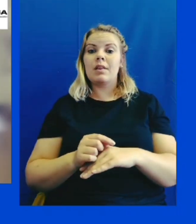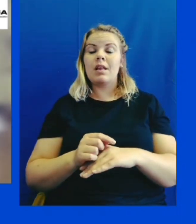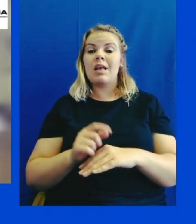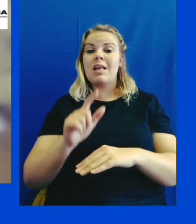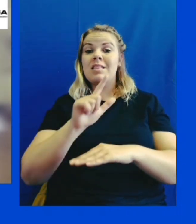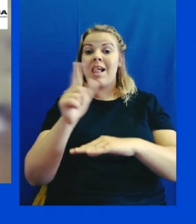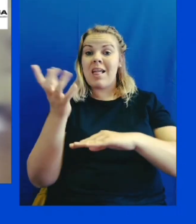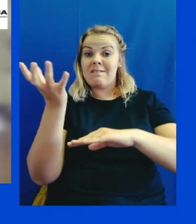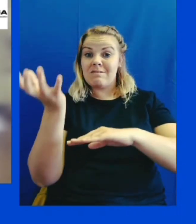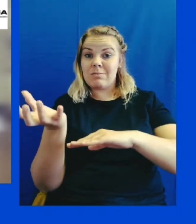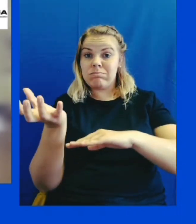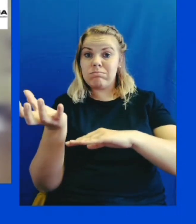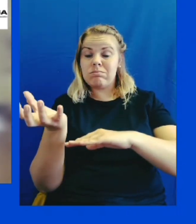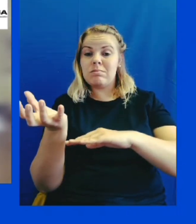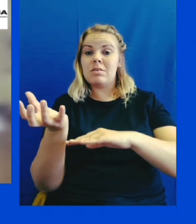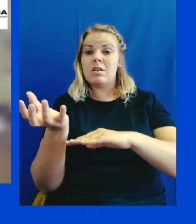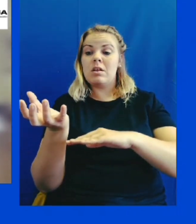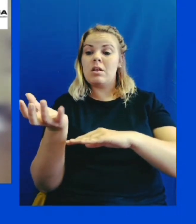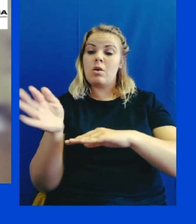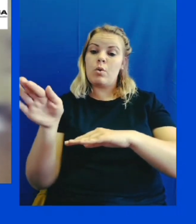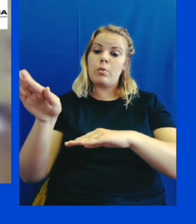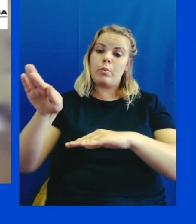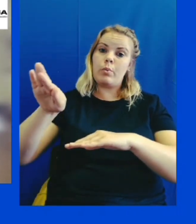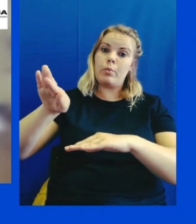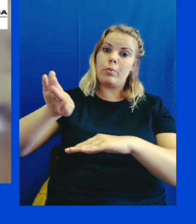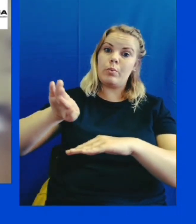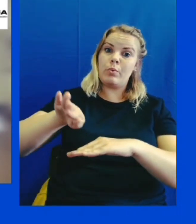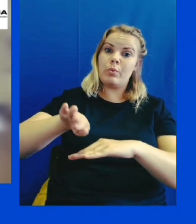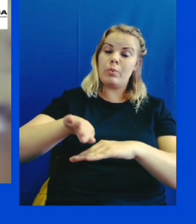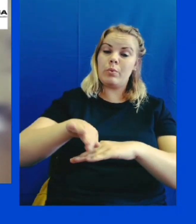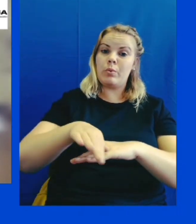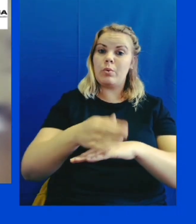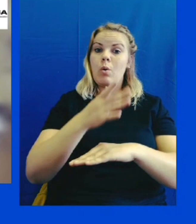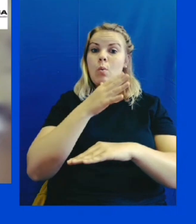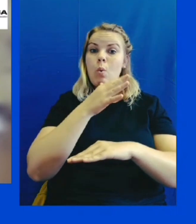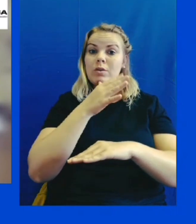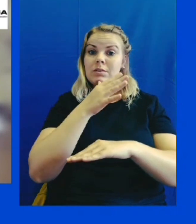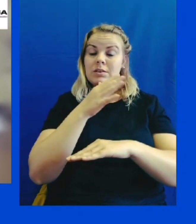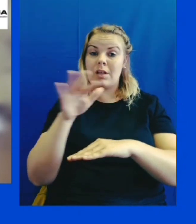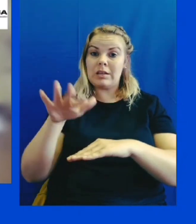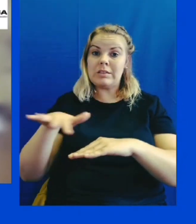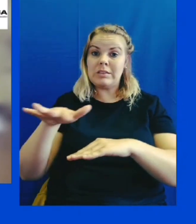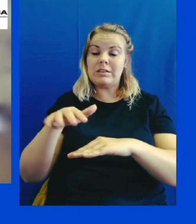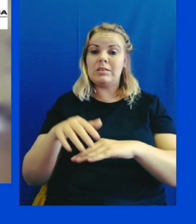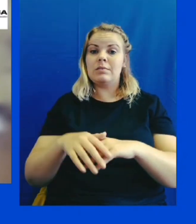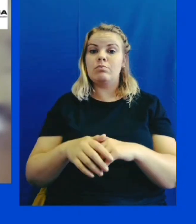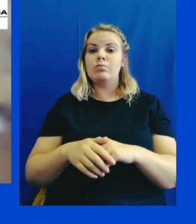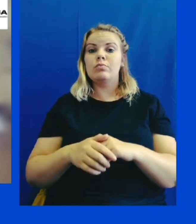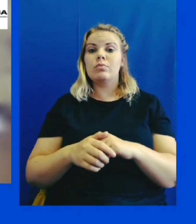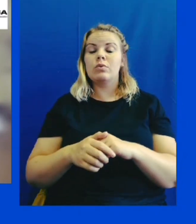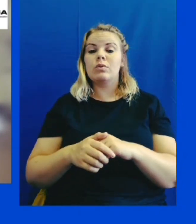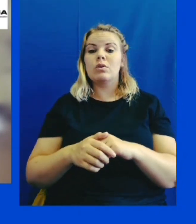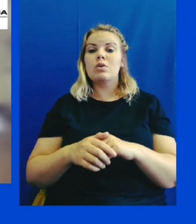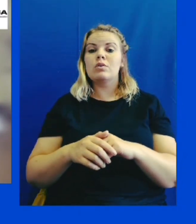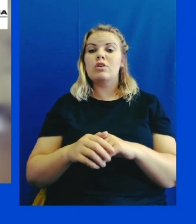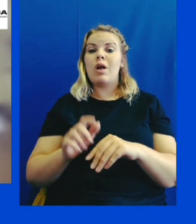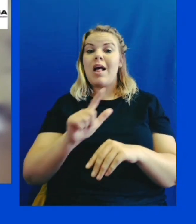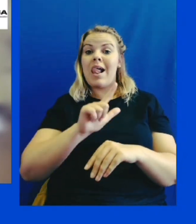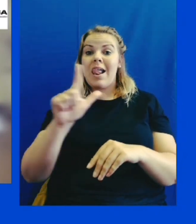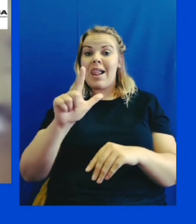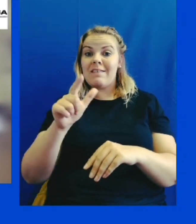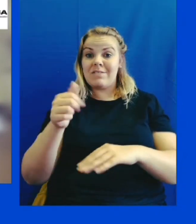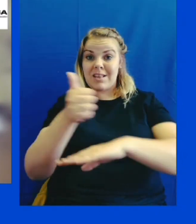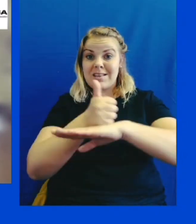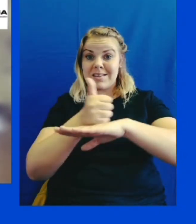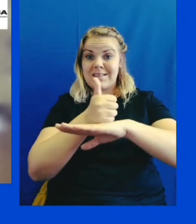actually falls away quite aggressively towards the water. So sometimes people even hit the left side of the green and still